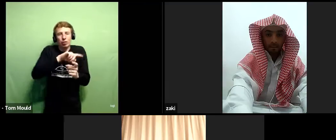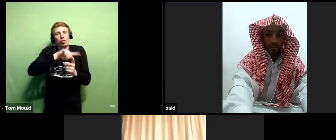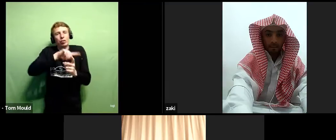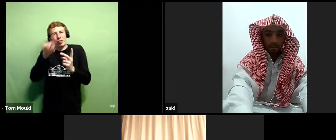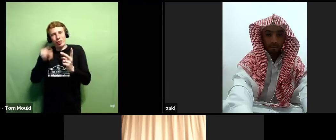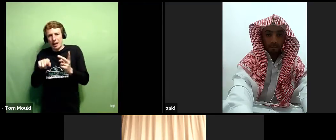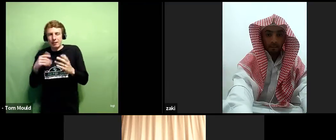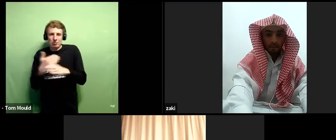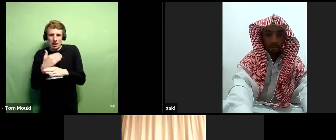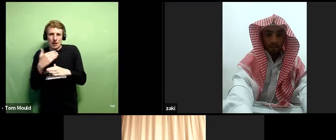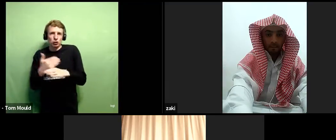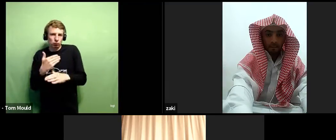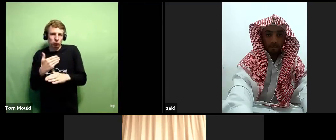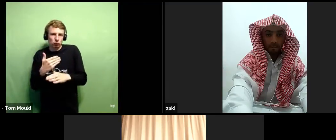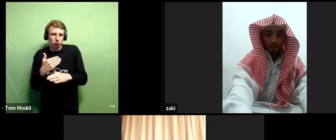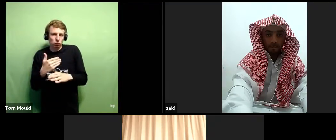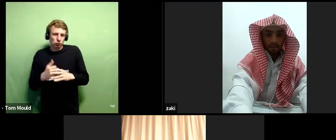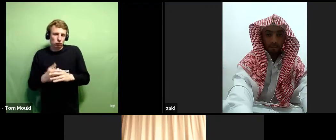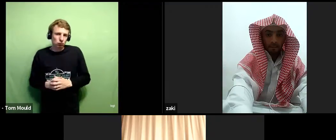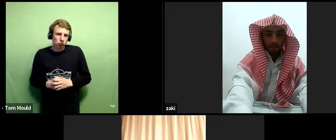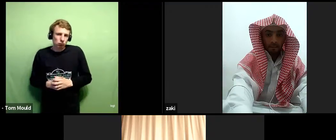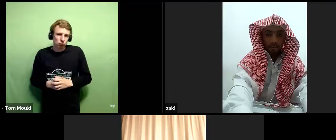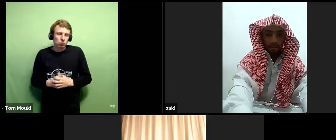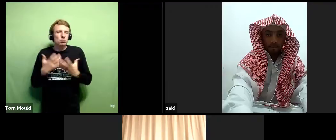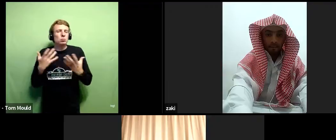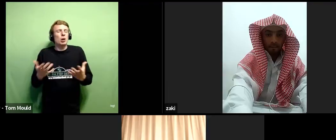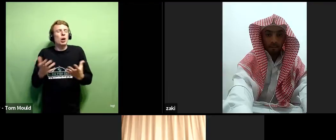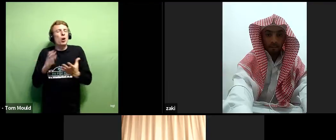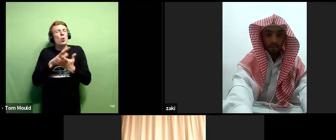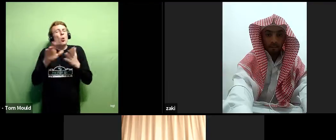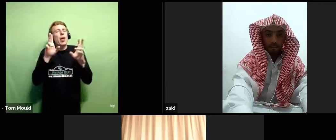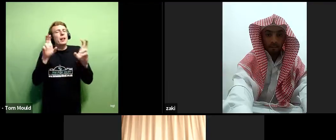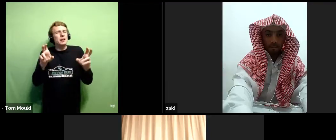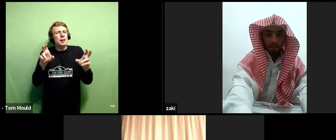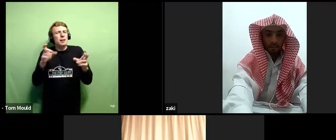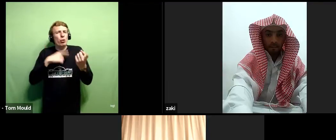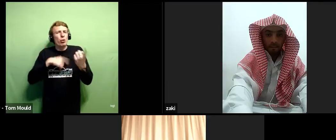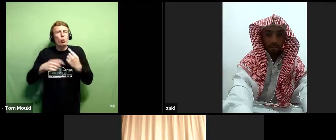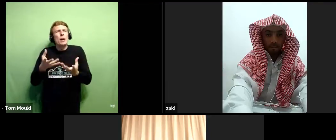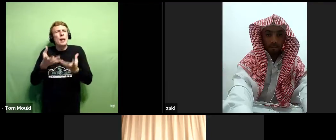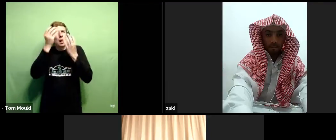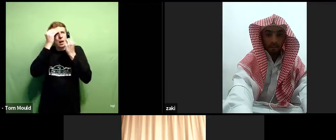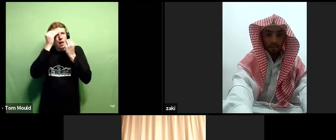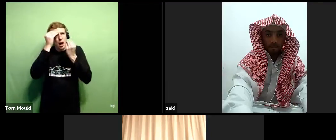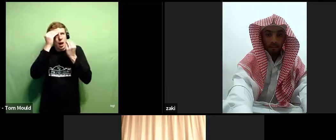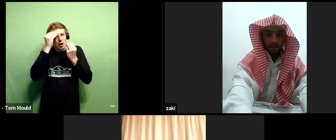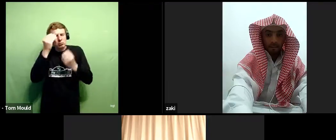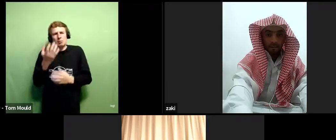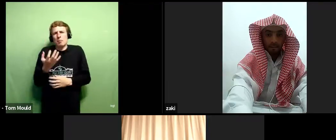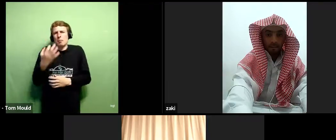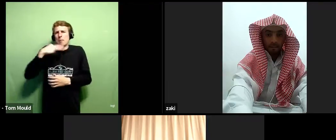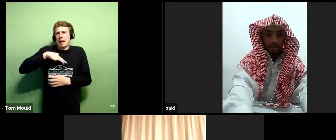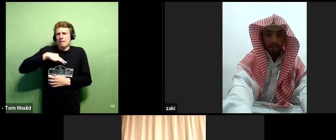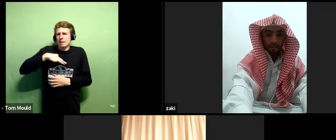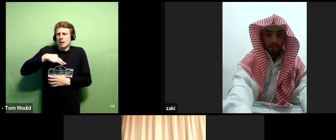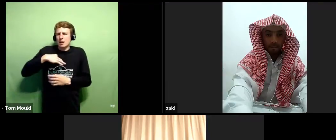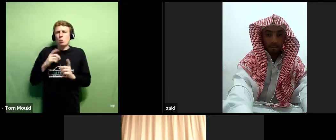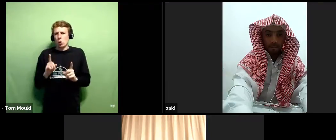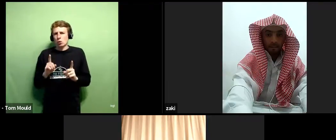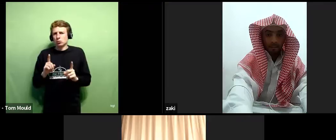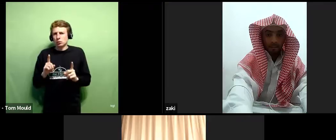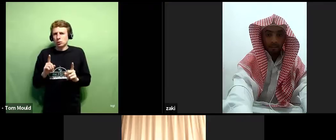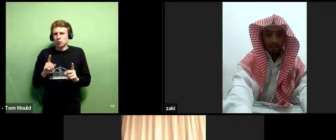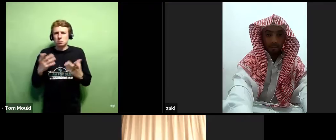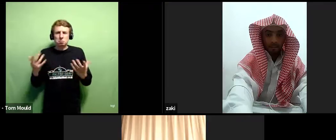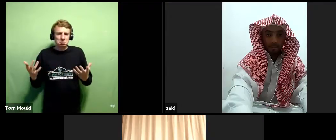this, we learn and we benefit that it's not correct for an individual to pray two units of